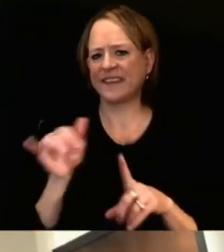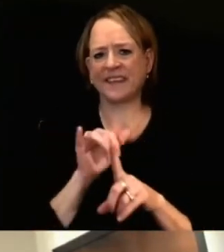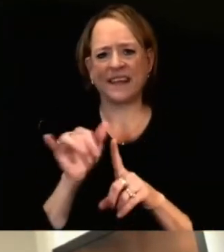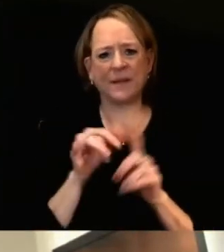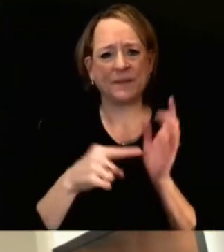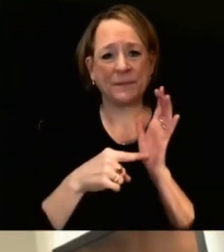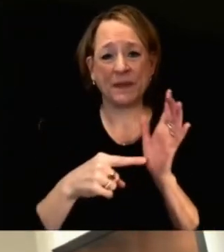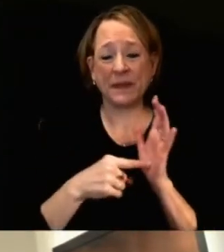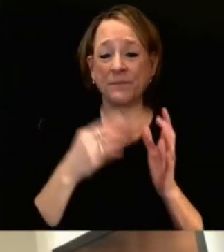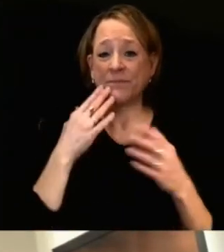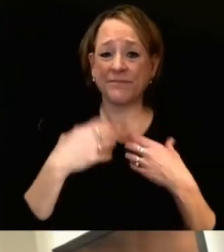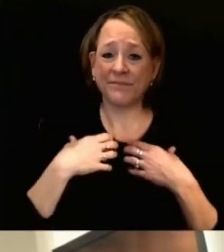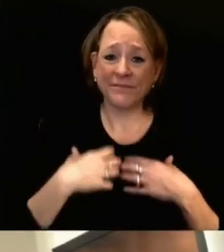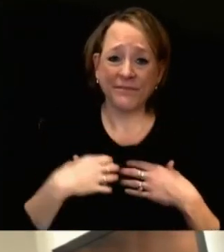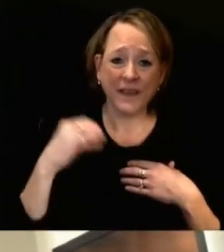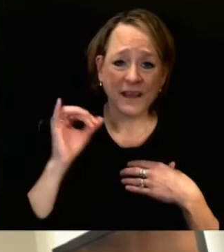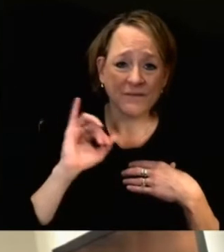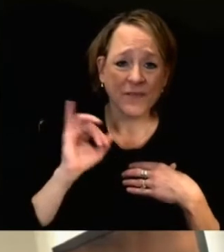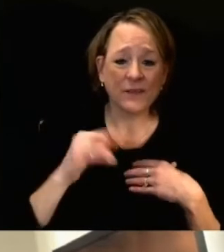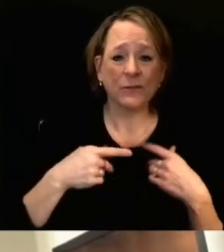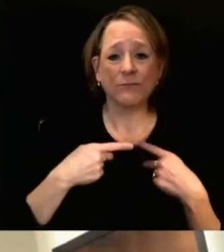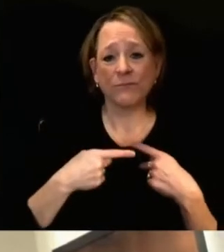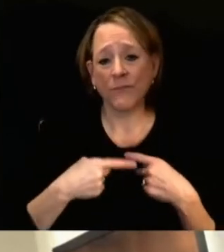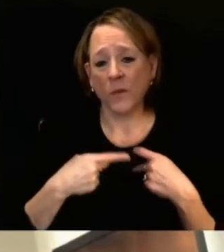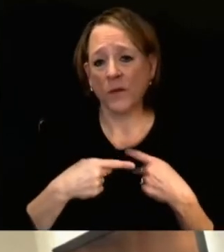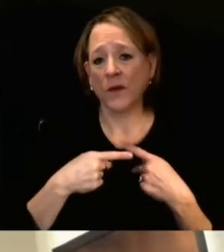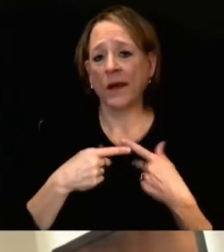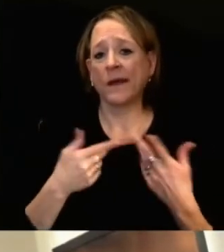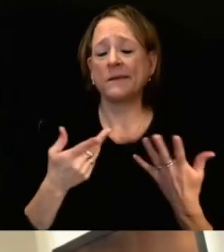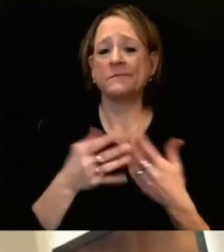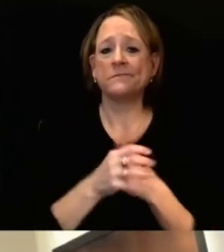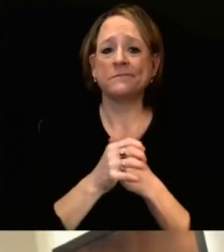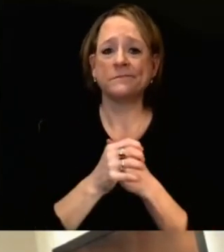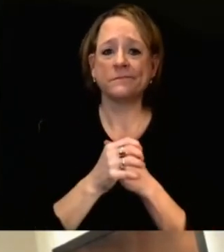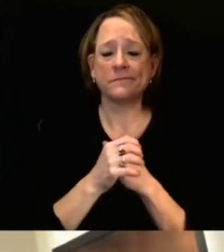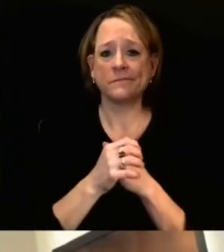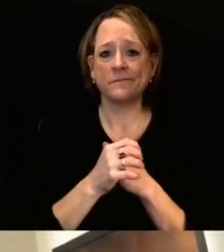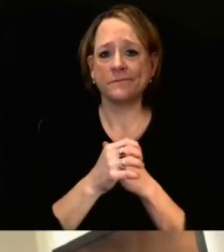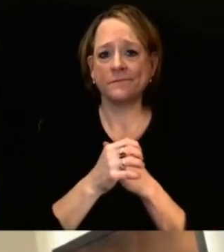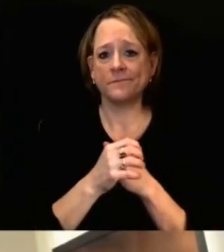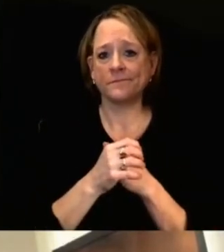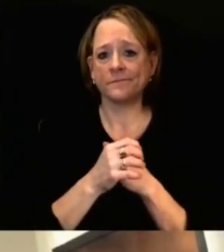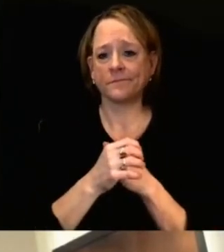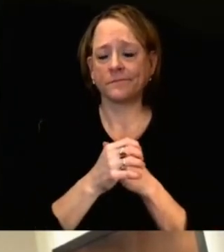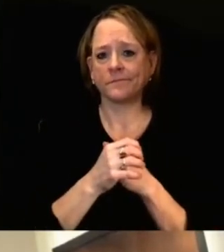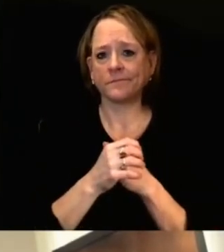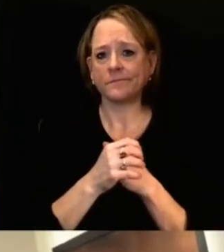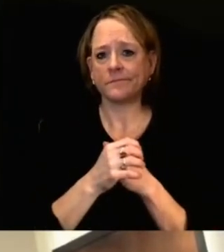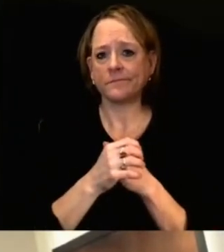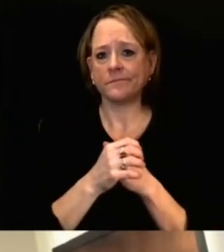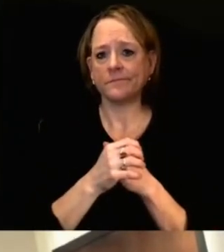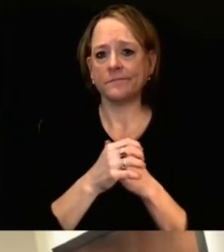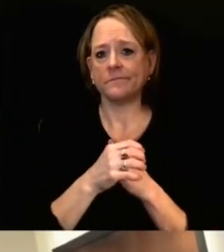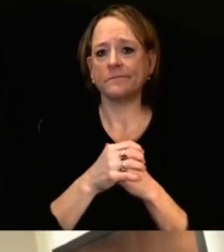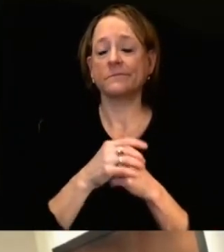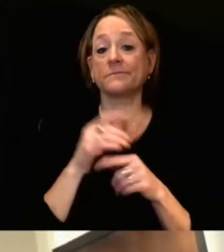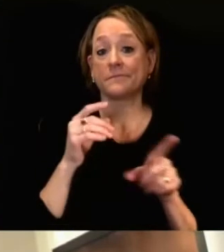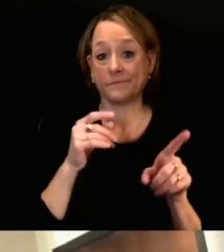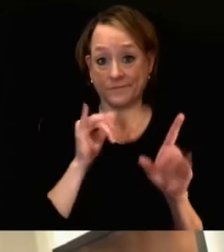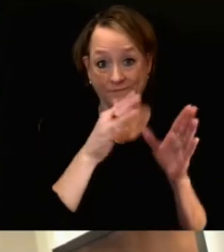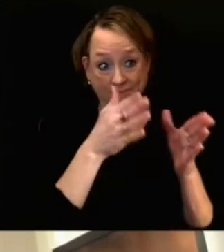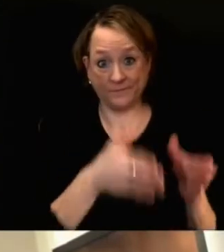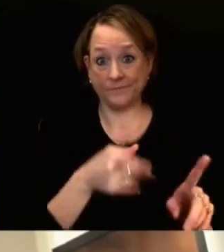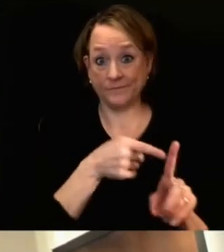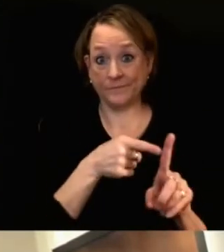pneumonia. So if someone is diagnosed with both of those, the management would really depend on their risk factors. People who